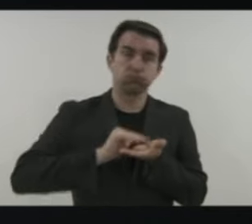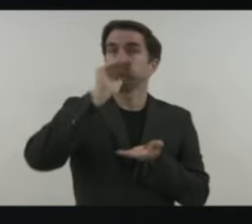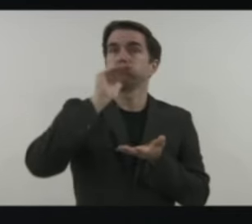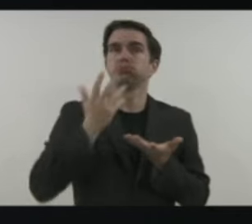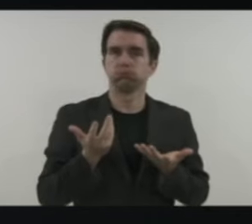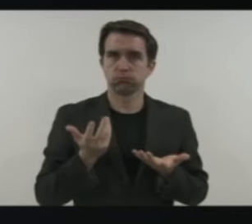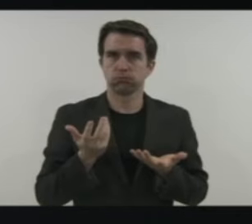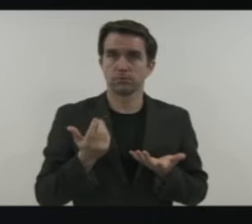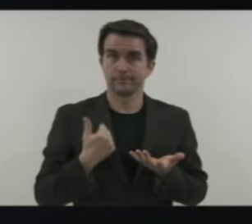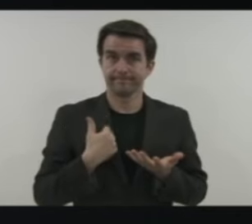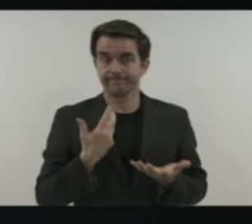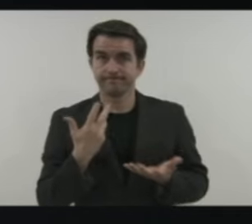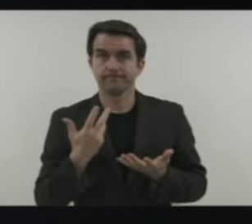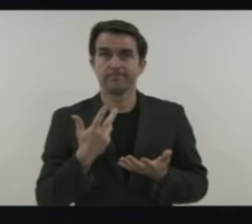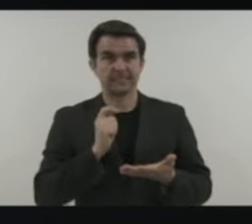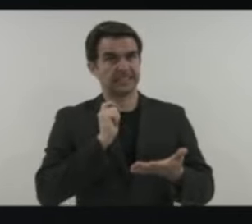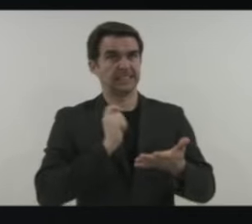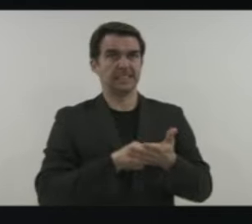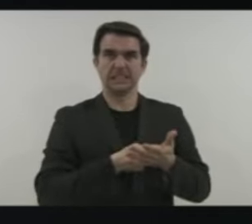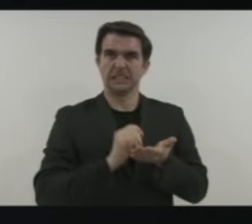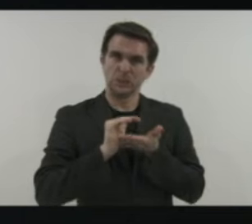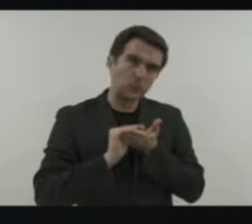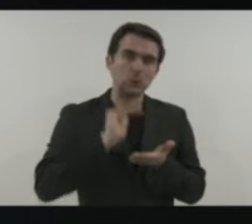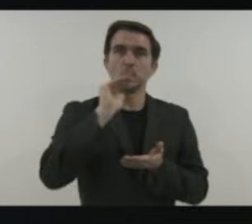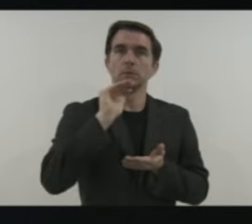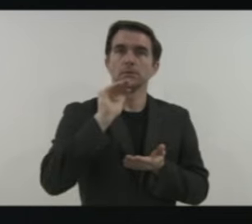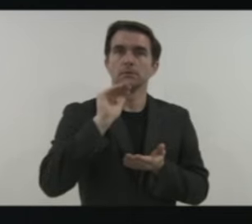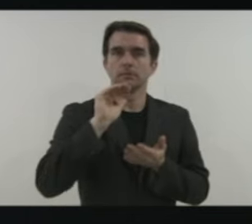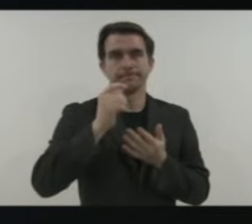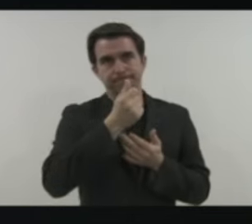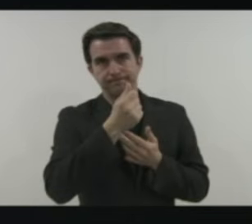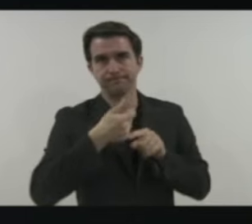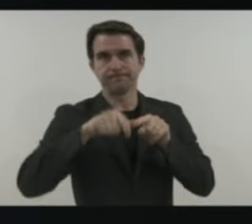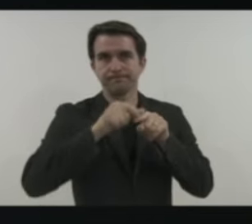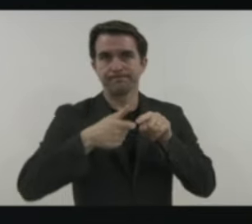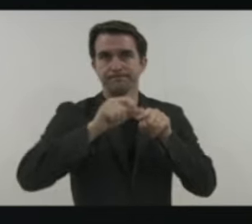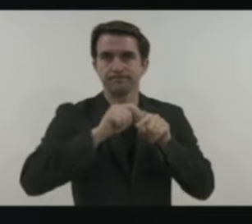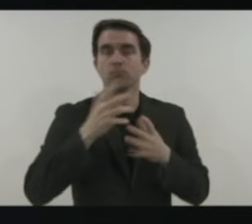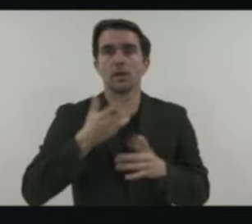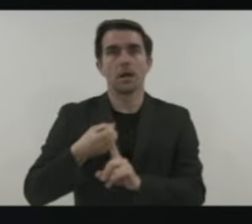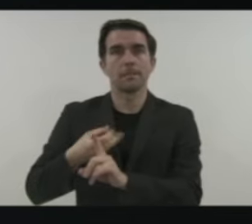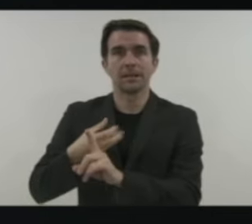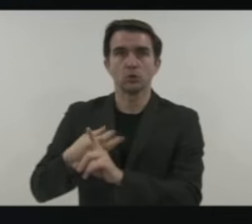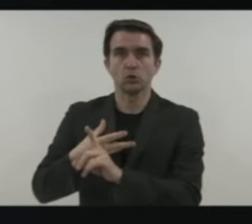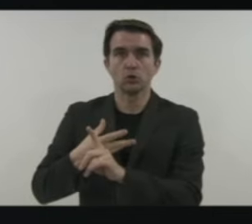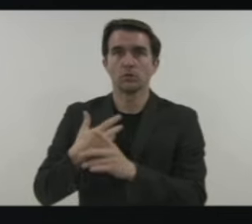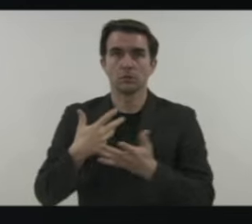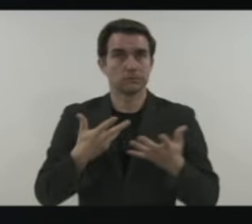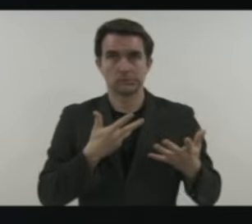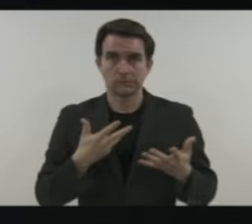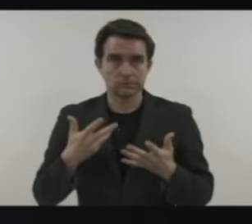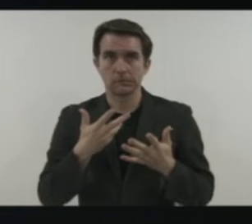only 6% in 2023. We cannot drive ourselves into industrial oblivion. Net